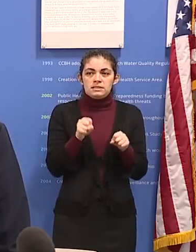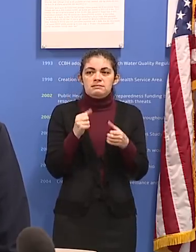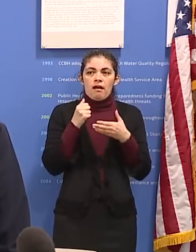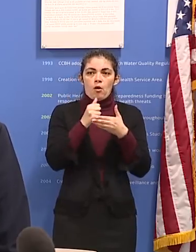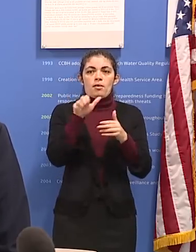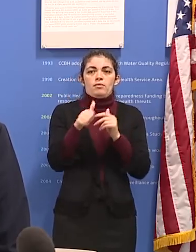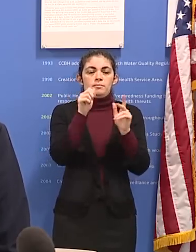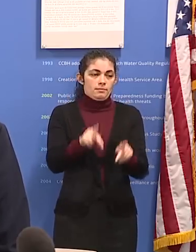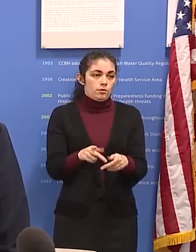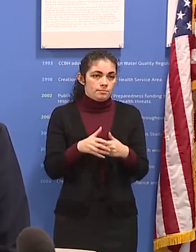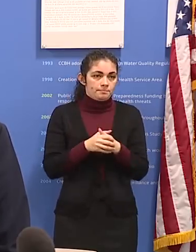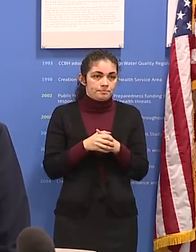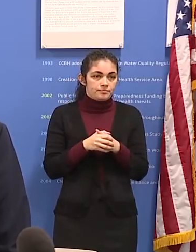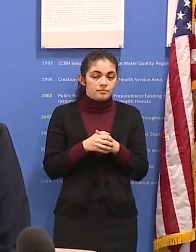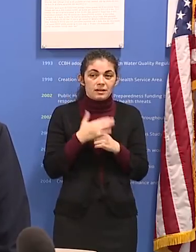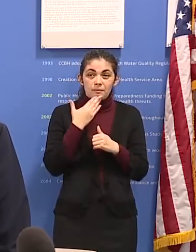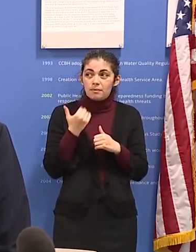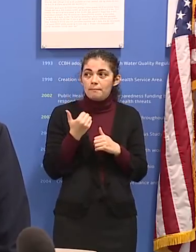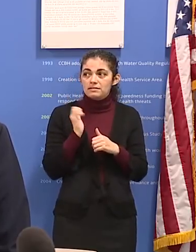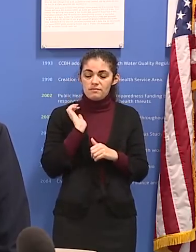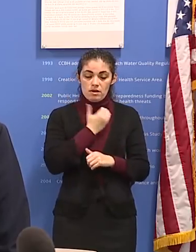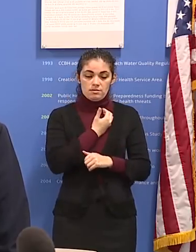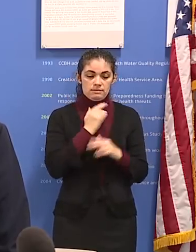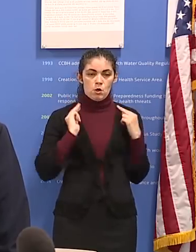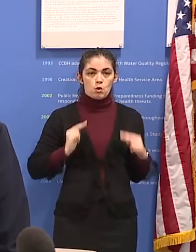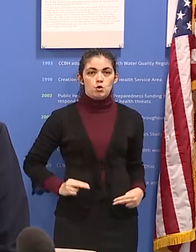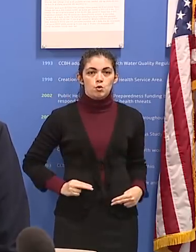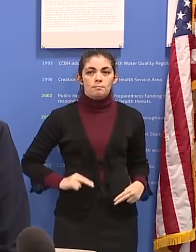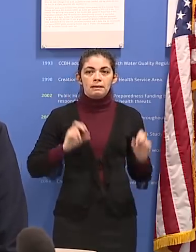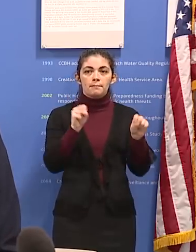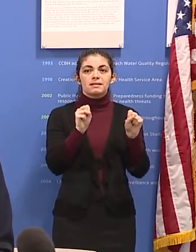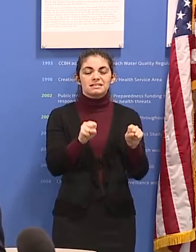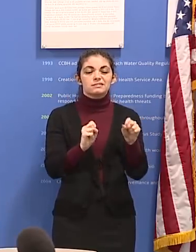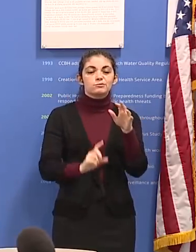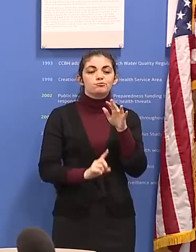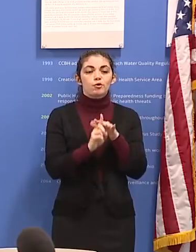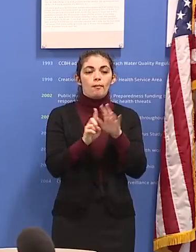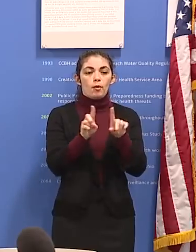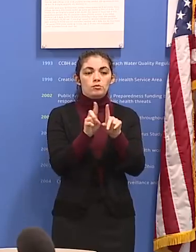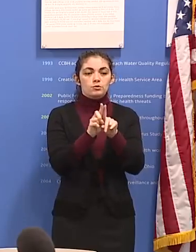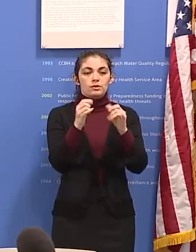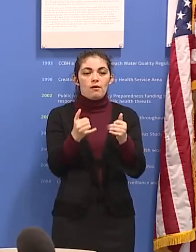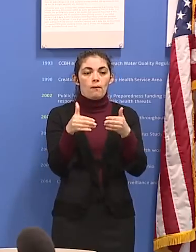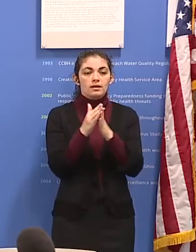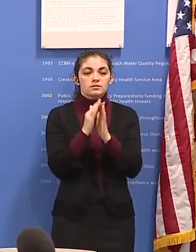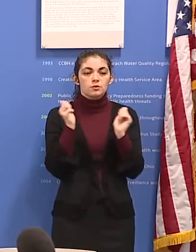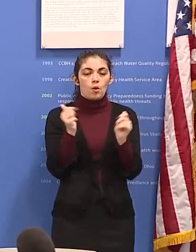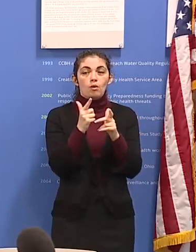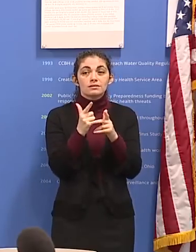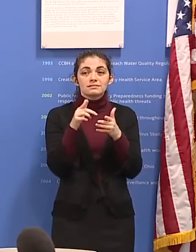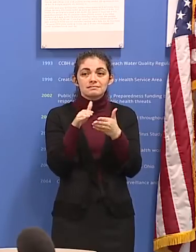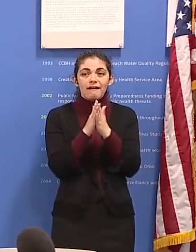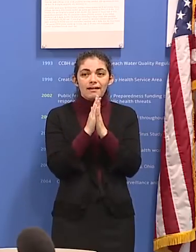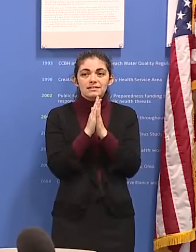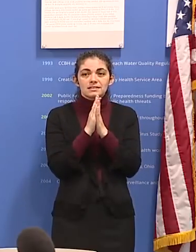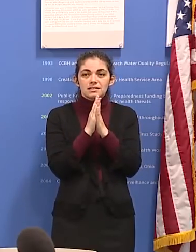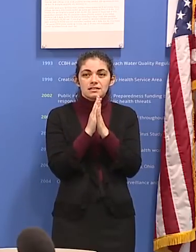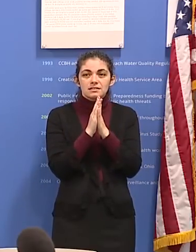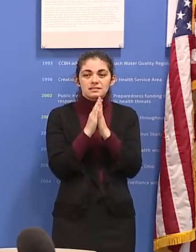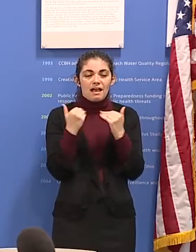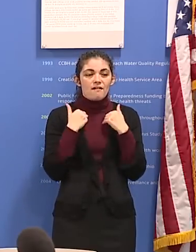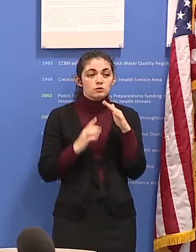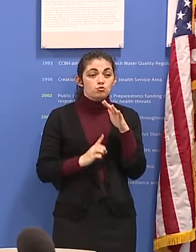the best parts of our character as a community need to emerge. And I ask you all, and call on you all to